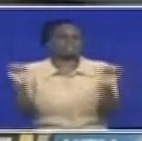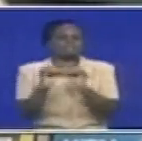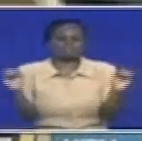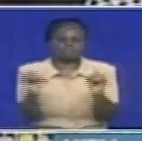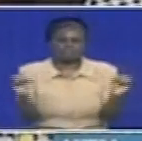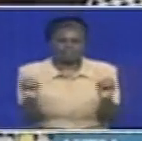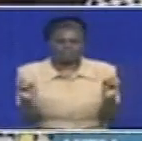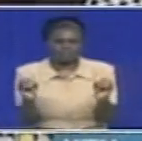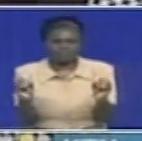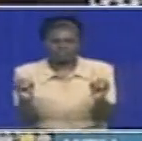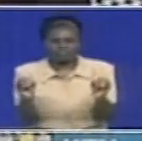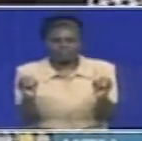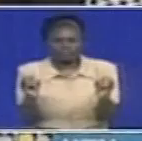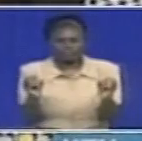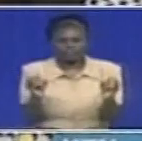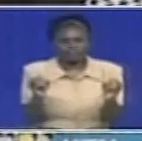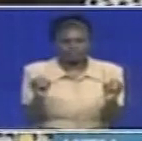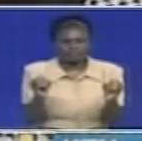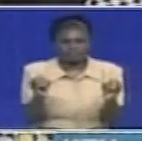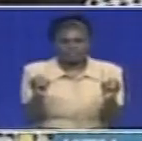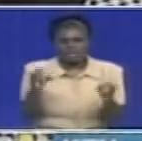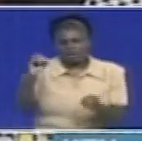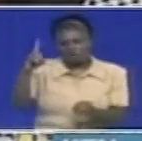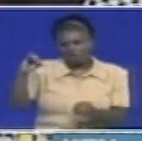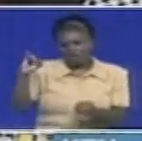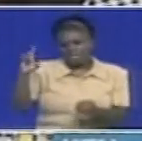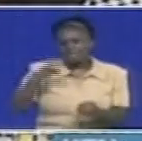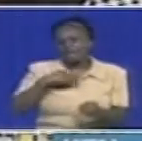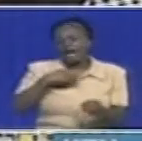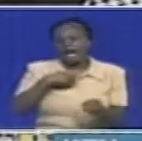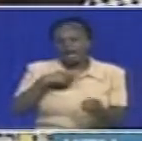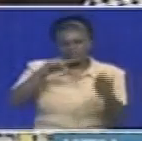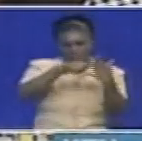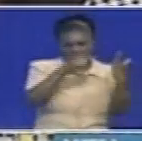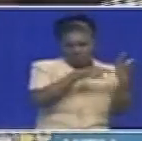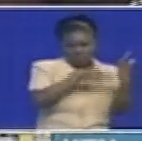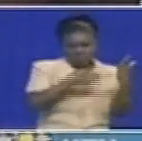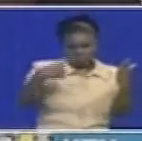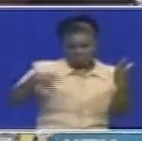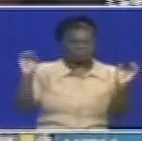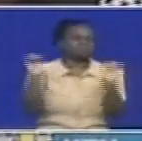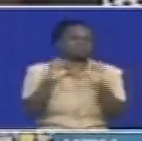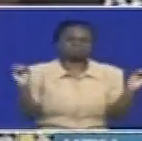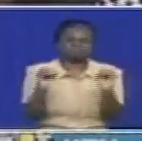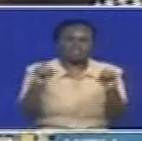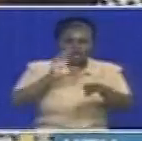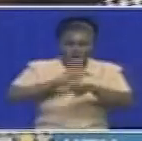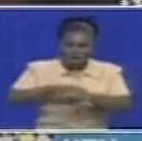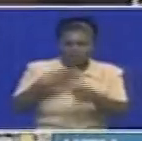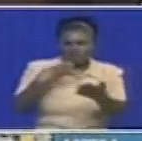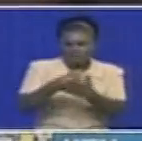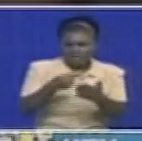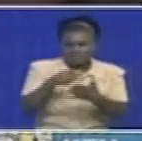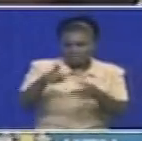the financial threshold. Olive Telecommunications did not meet the mandatory requirement on the financials and should not have been